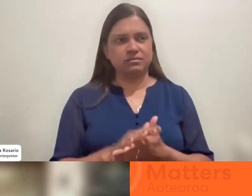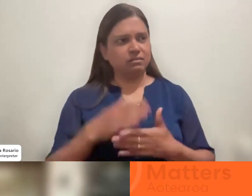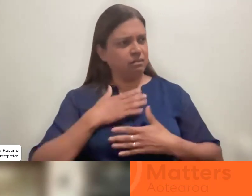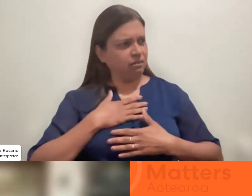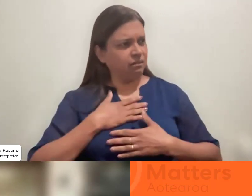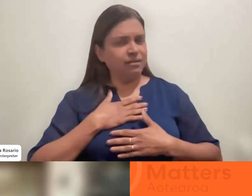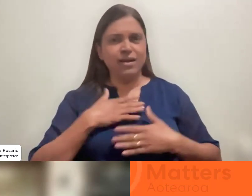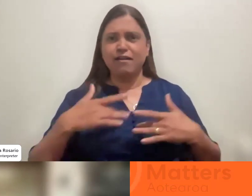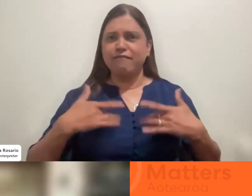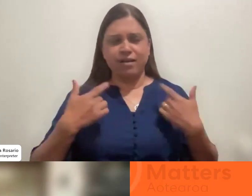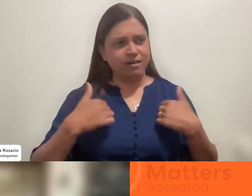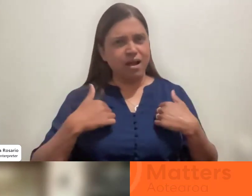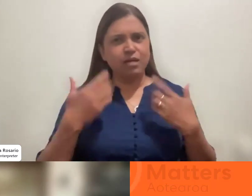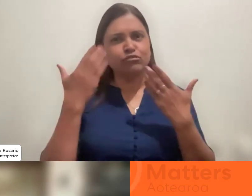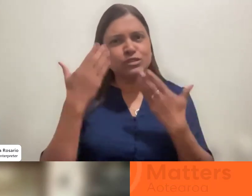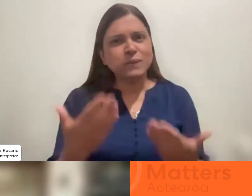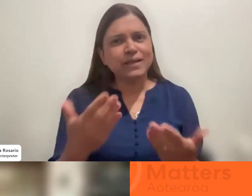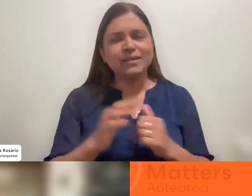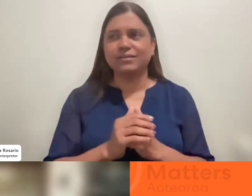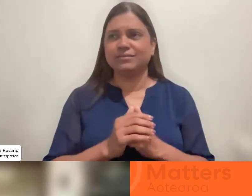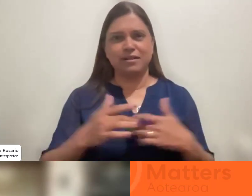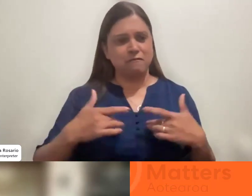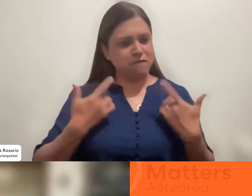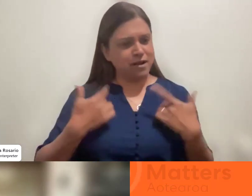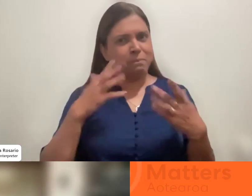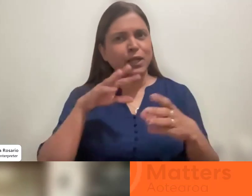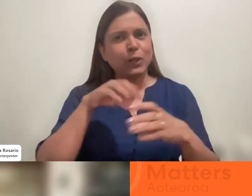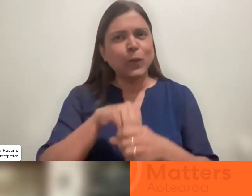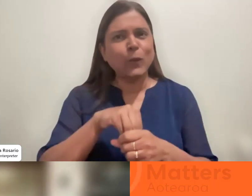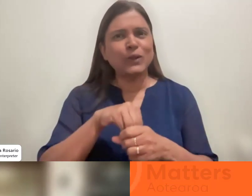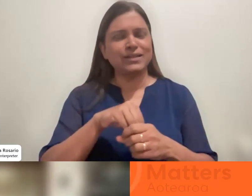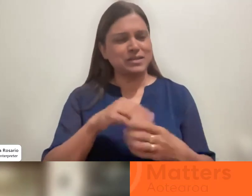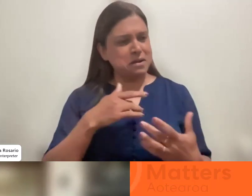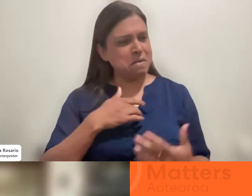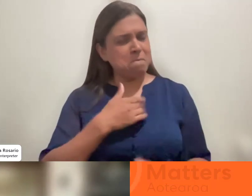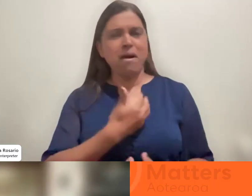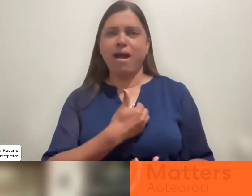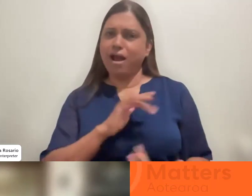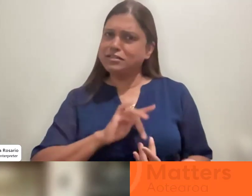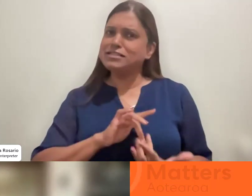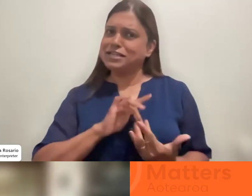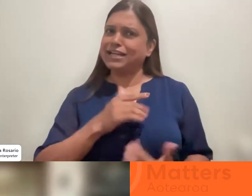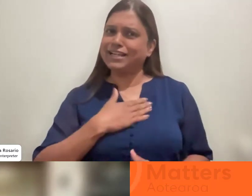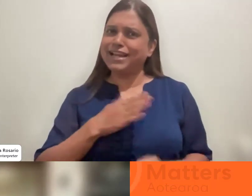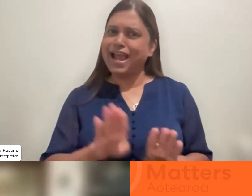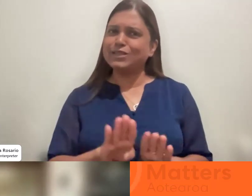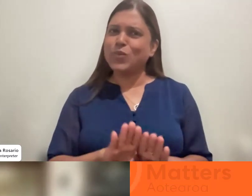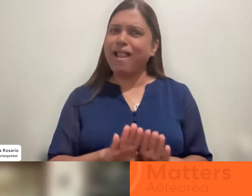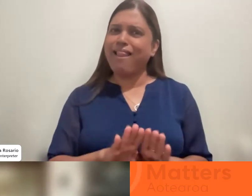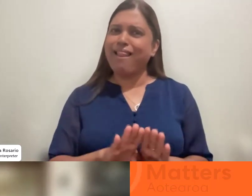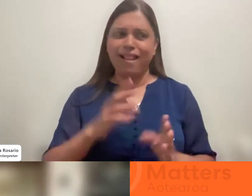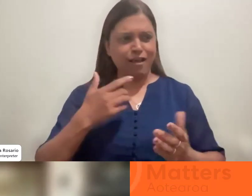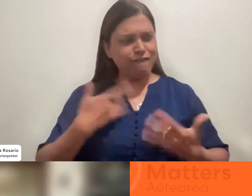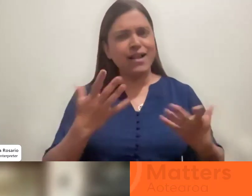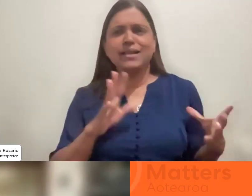and dignity and inclusiveness, whereas a lot of the systems you find in other places are exclusive. And what